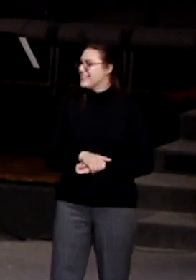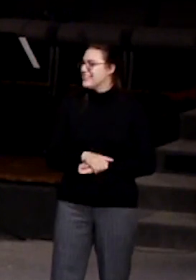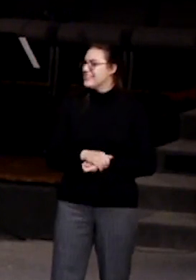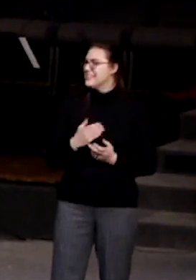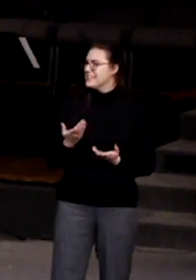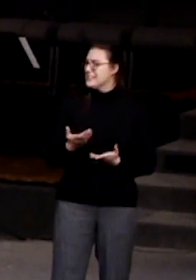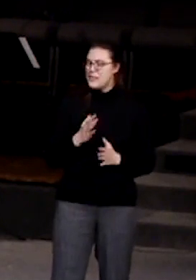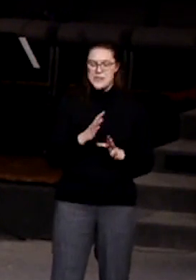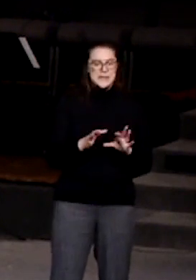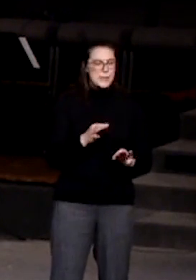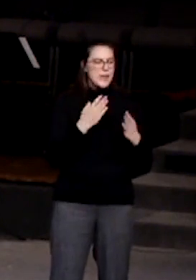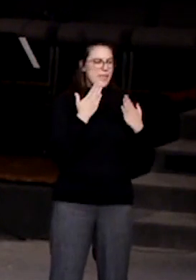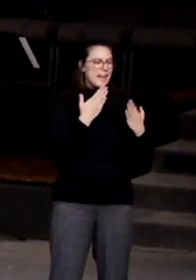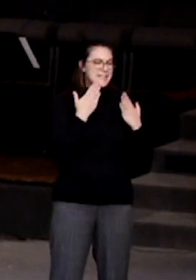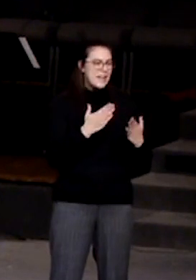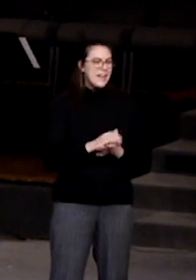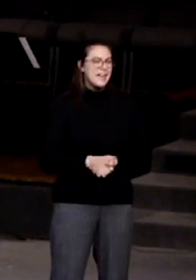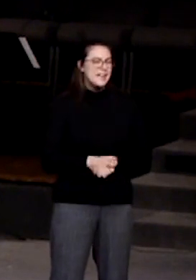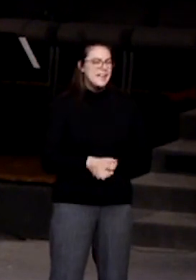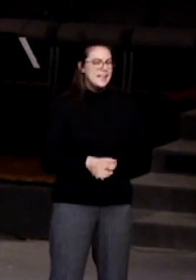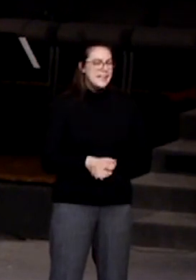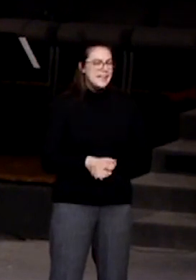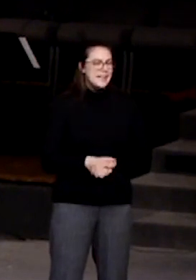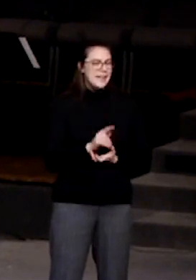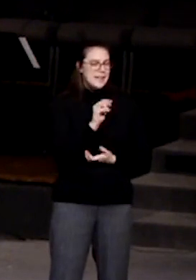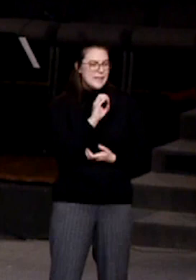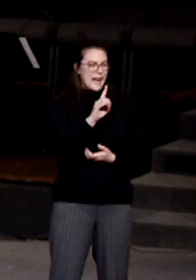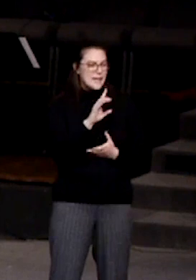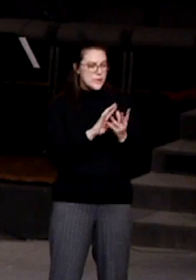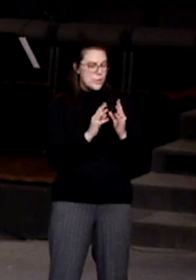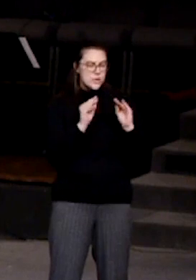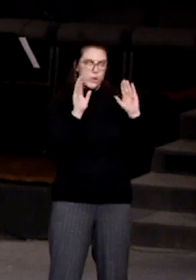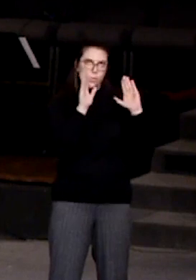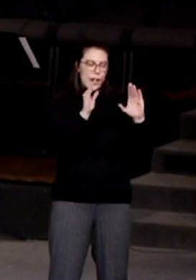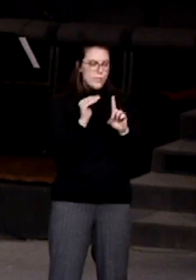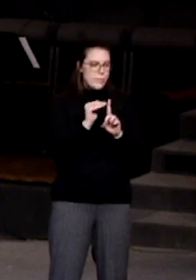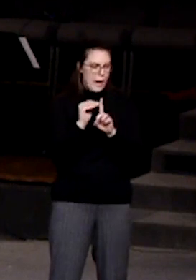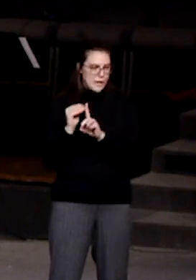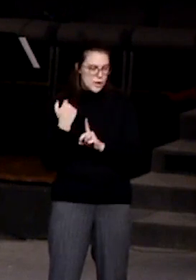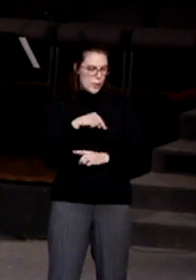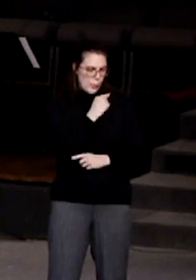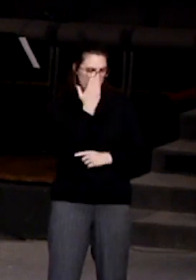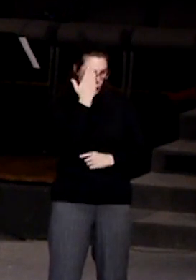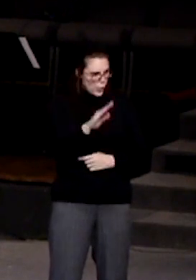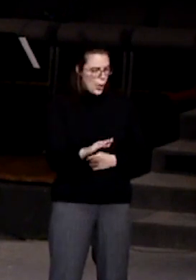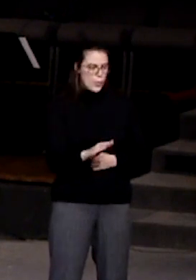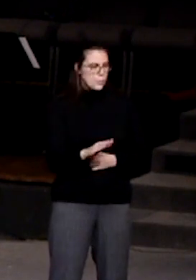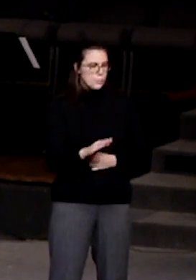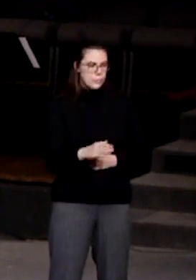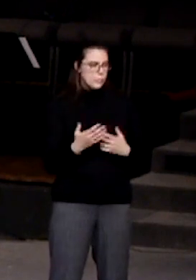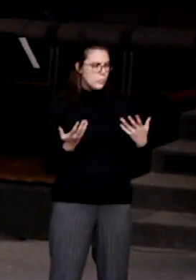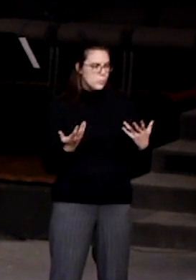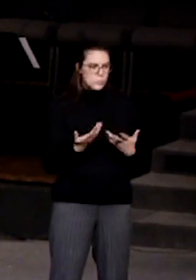So in the spirit of Thanksgiving, Todd's story is a great reminder that we don't know